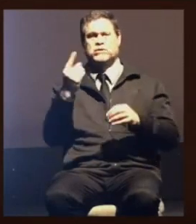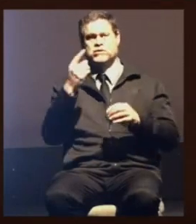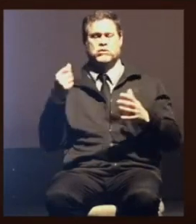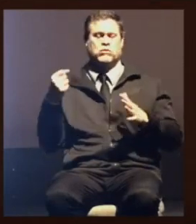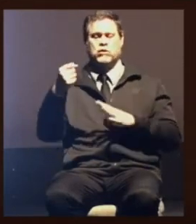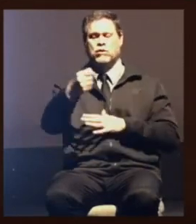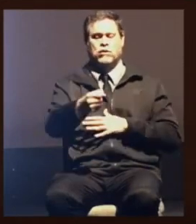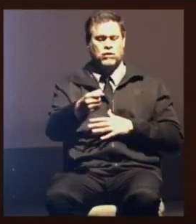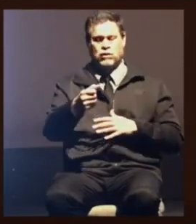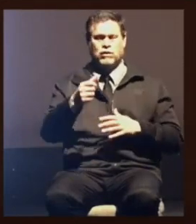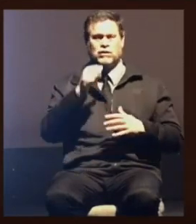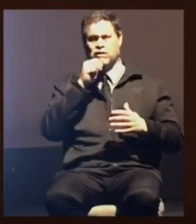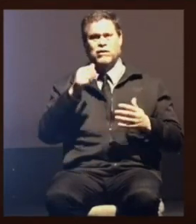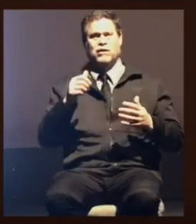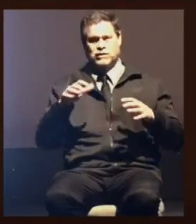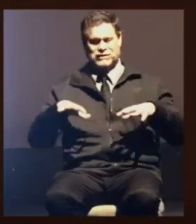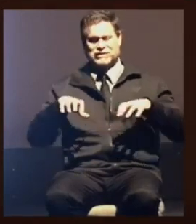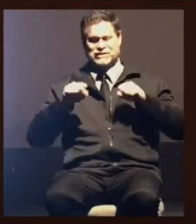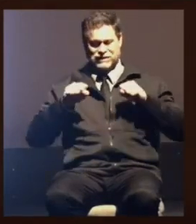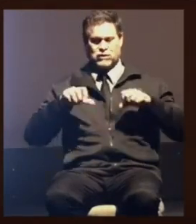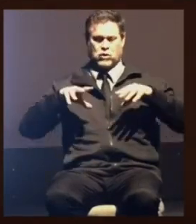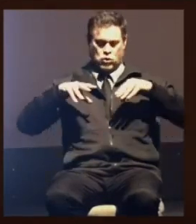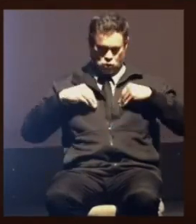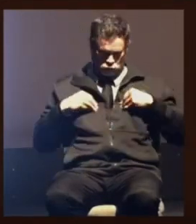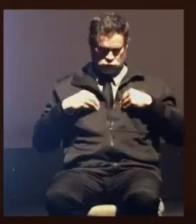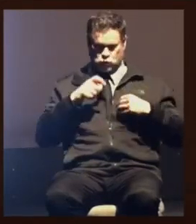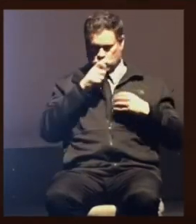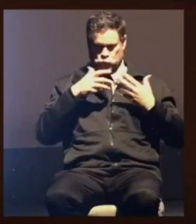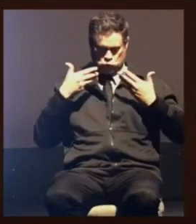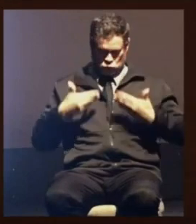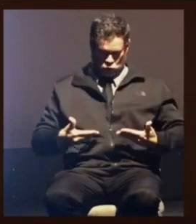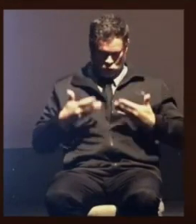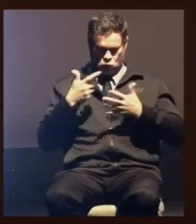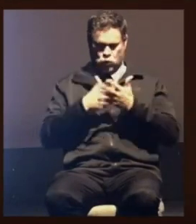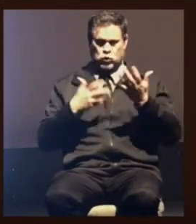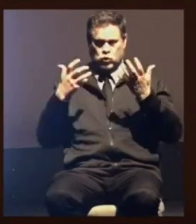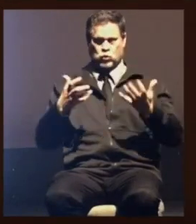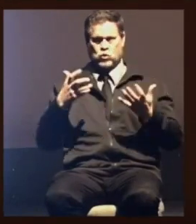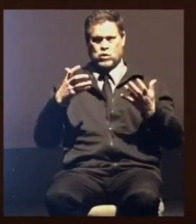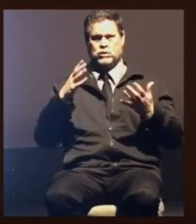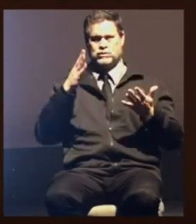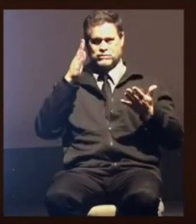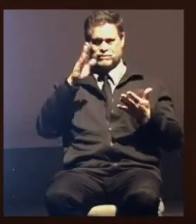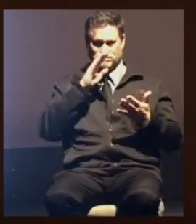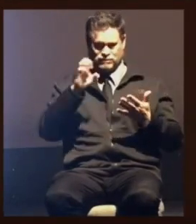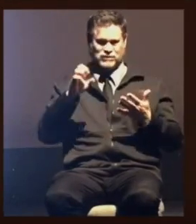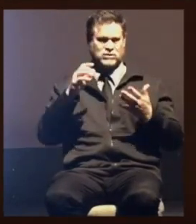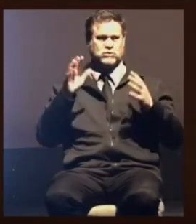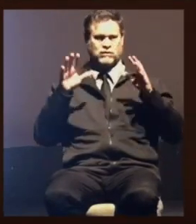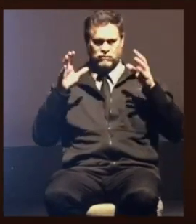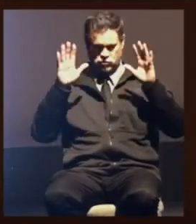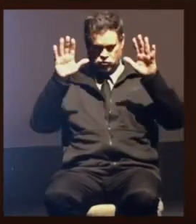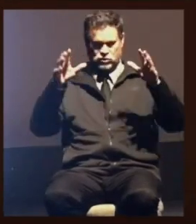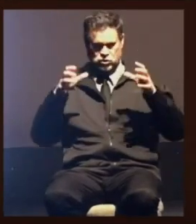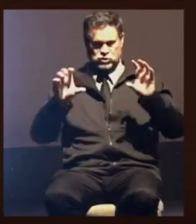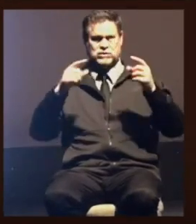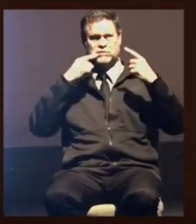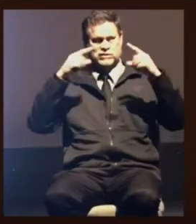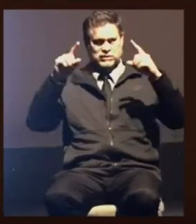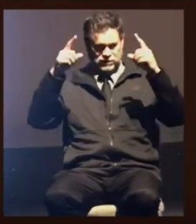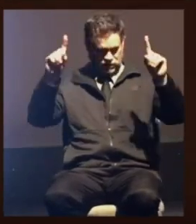that wasn't as good as me. Take ownership of who you are, what you want to be, and you have a great chance of being